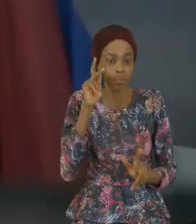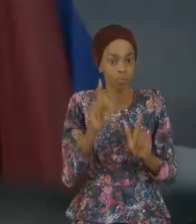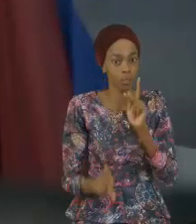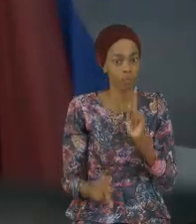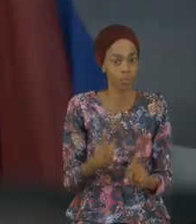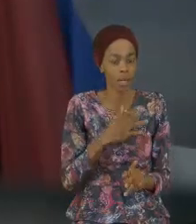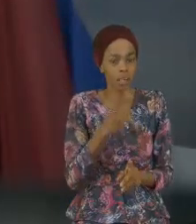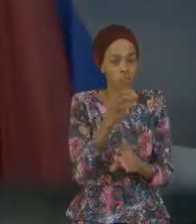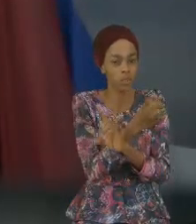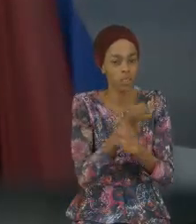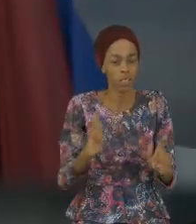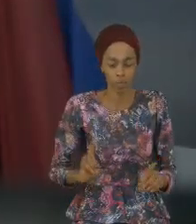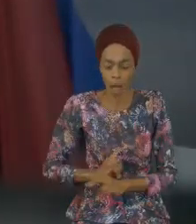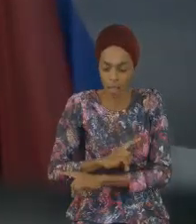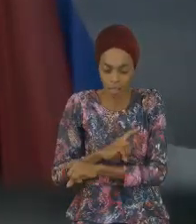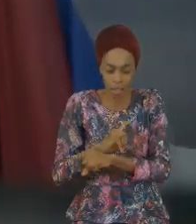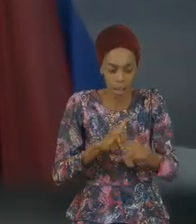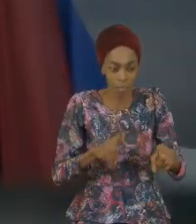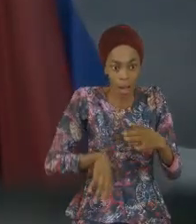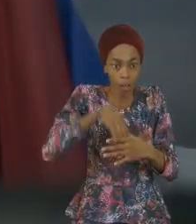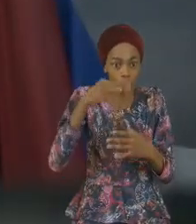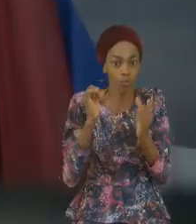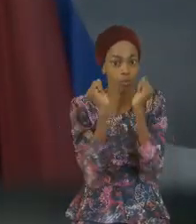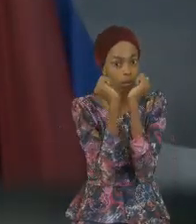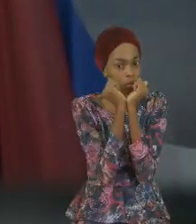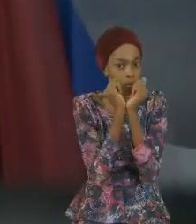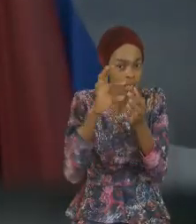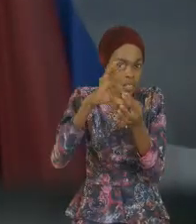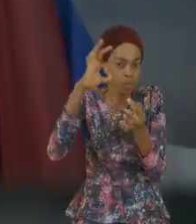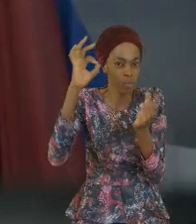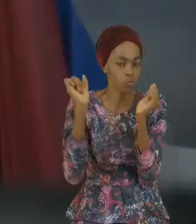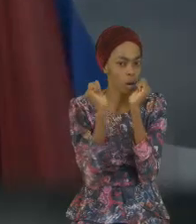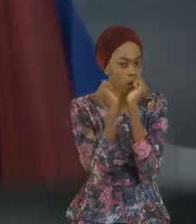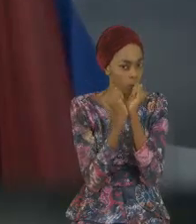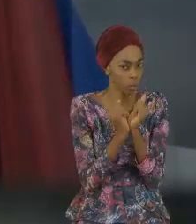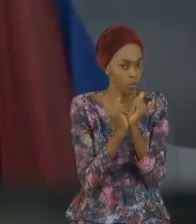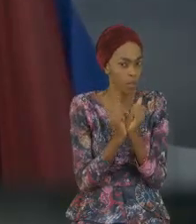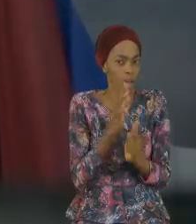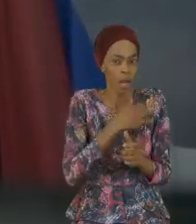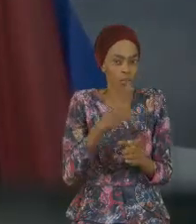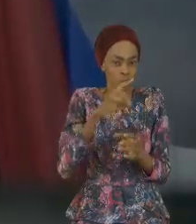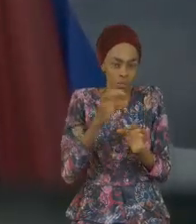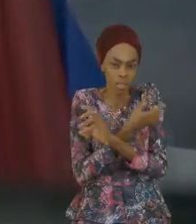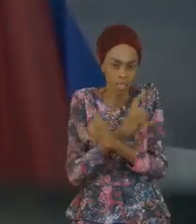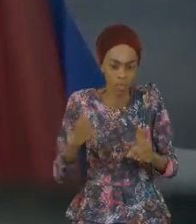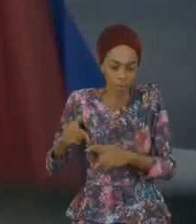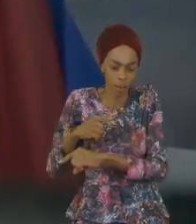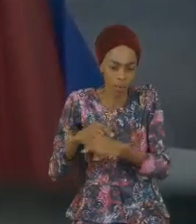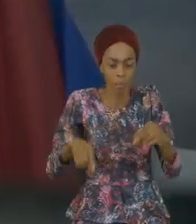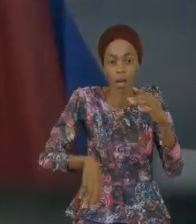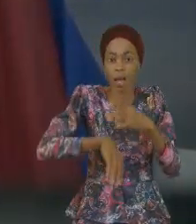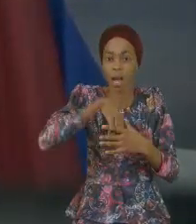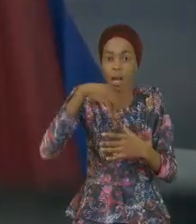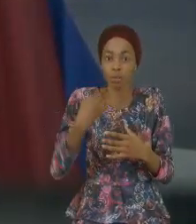deliver them out of captivity, spiritual captivity. You'll deliver them out of